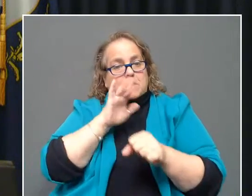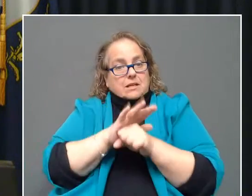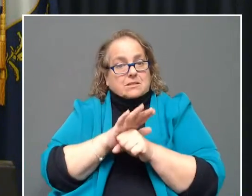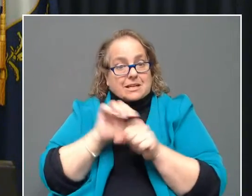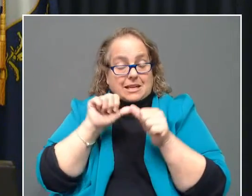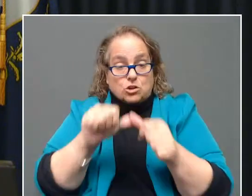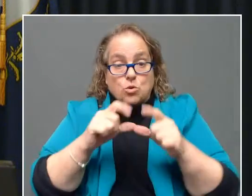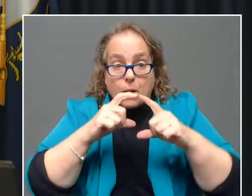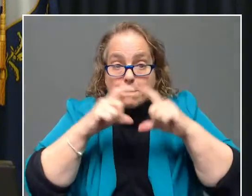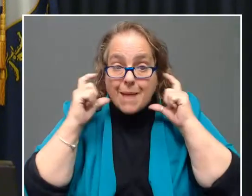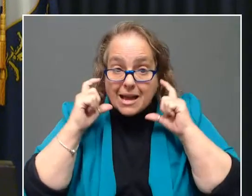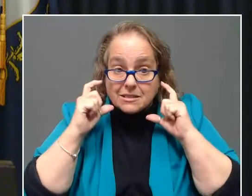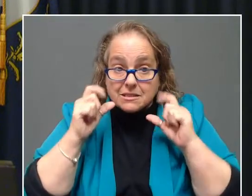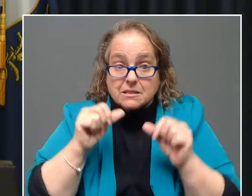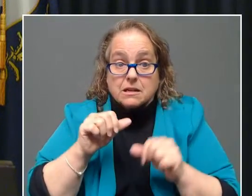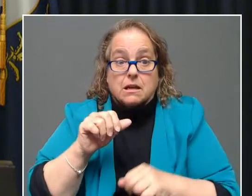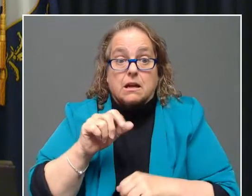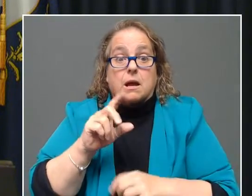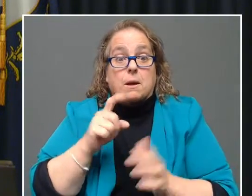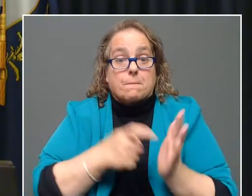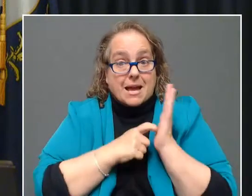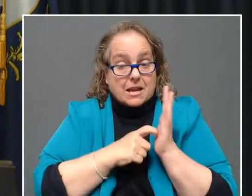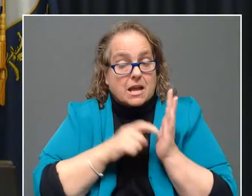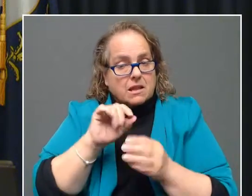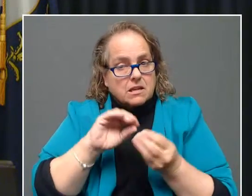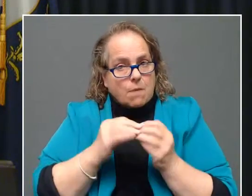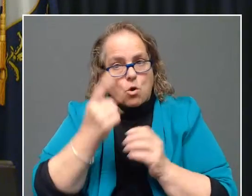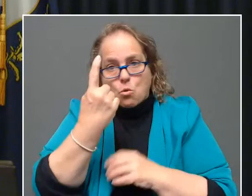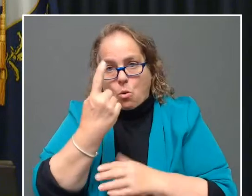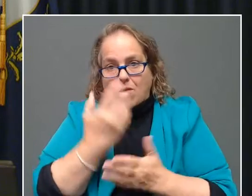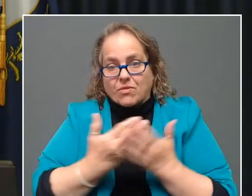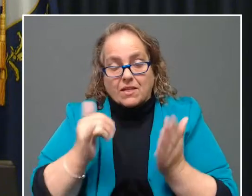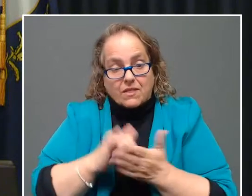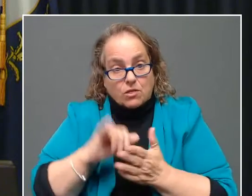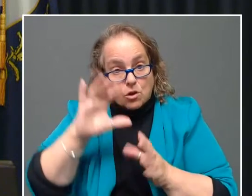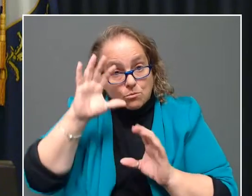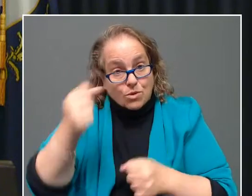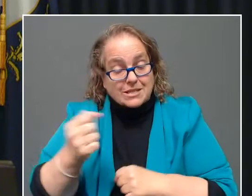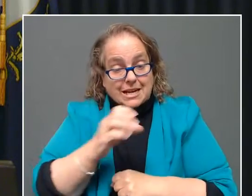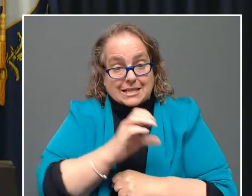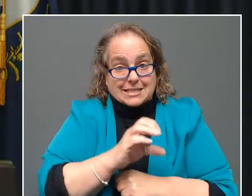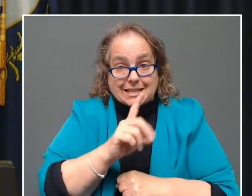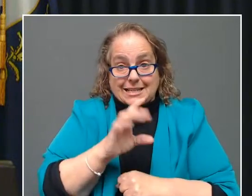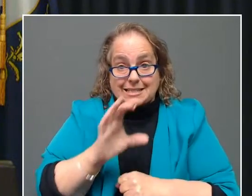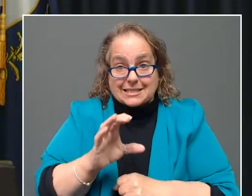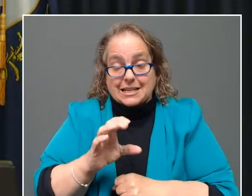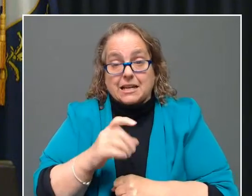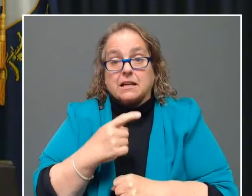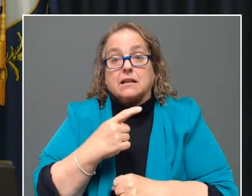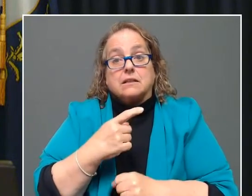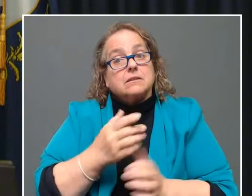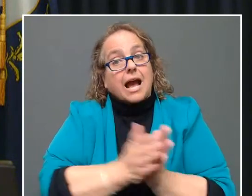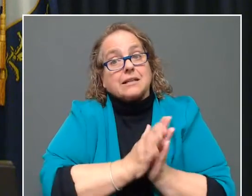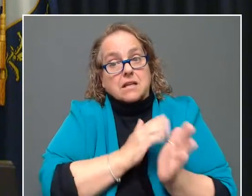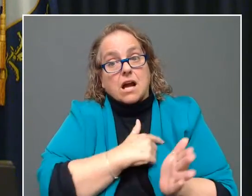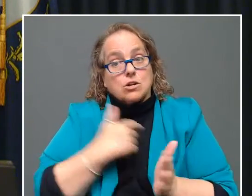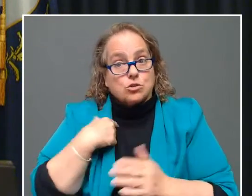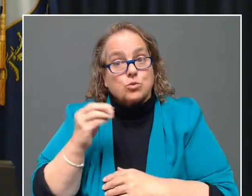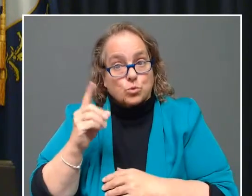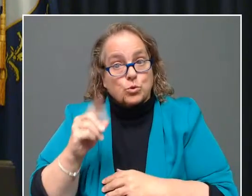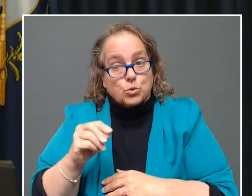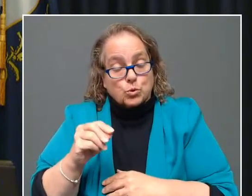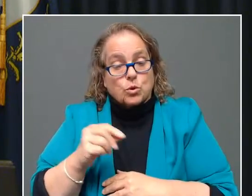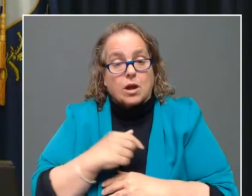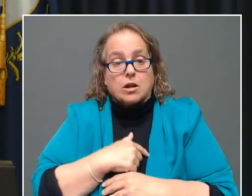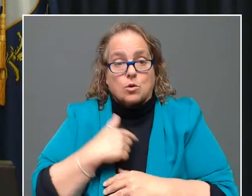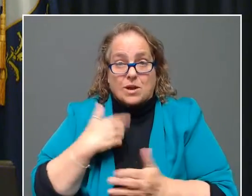number one thing that the president and the CDC are asking for. And while we may continue to